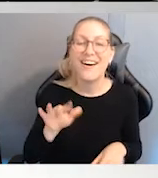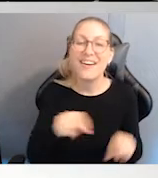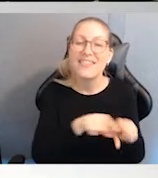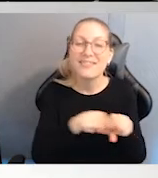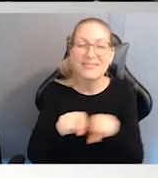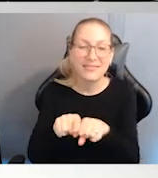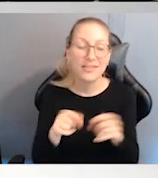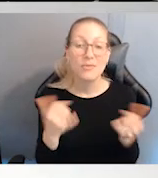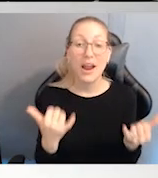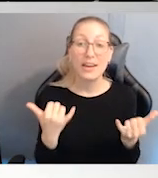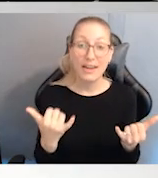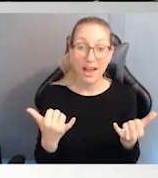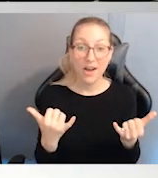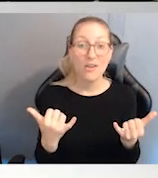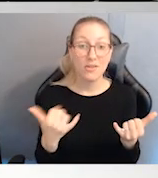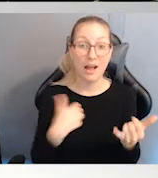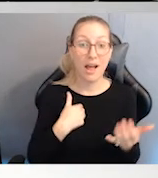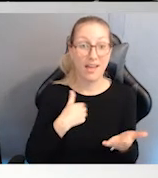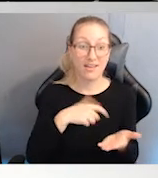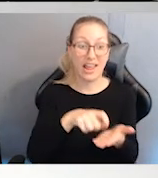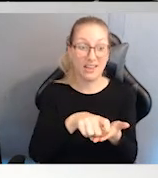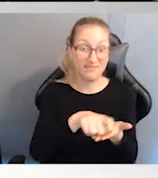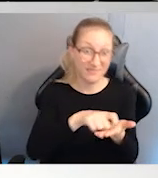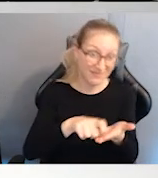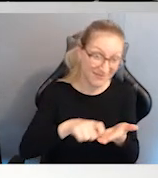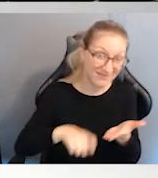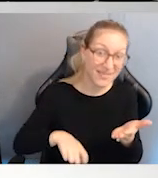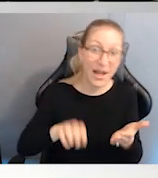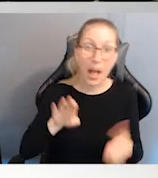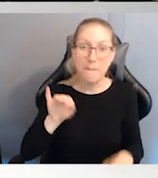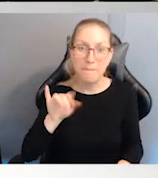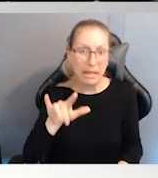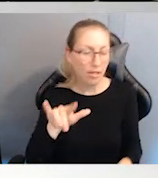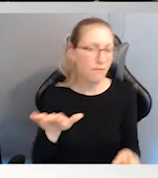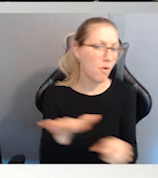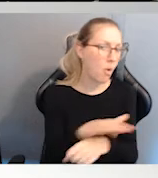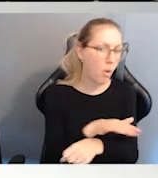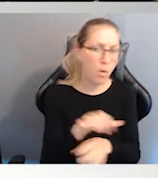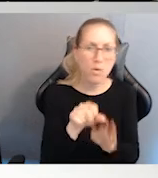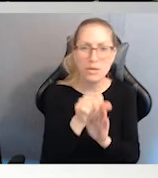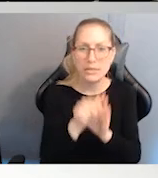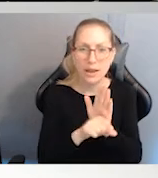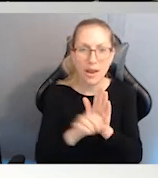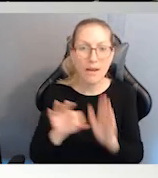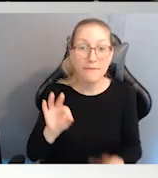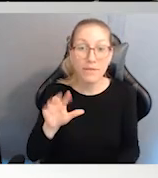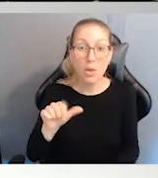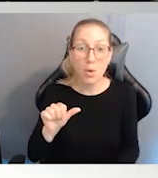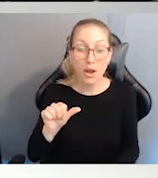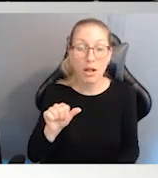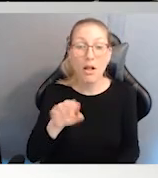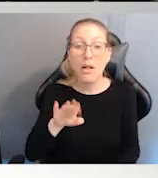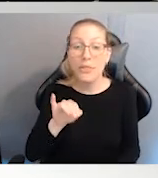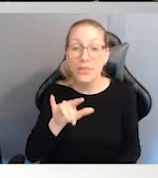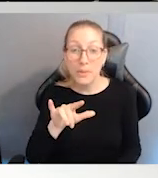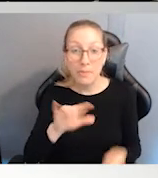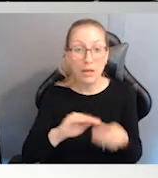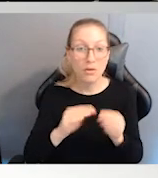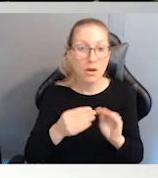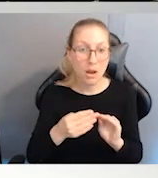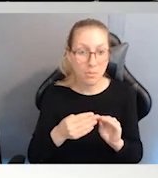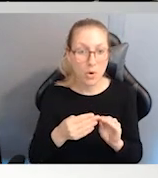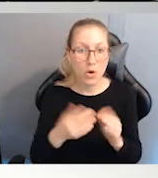right now I am actually writing a bill for the whole state of Florida. The bill numbers are House